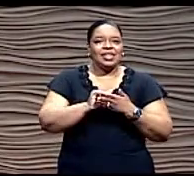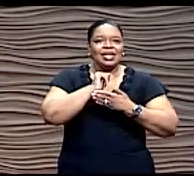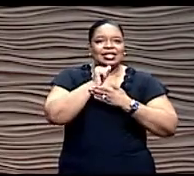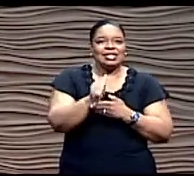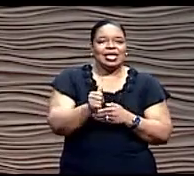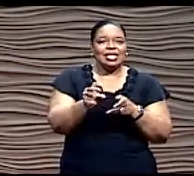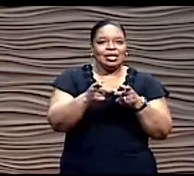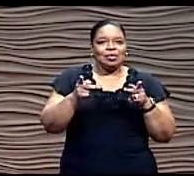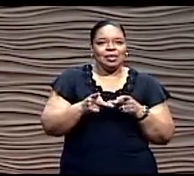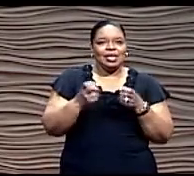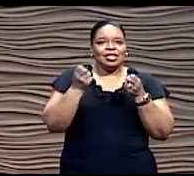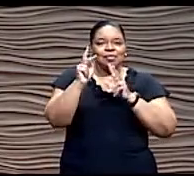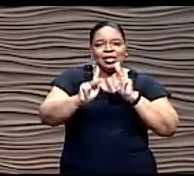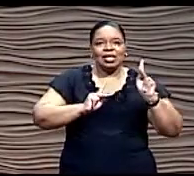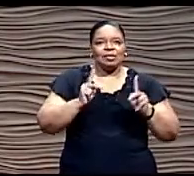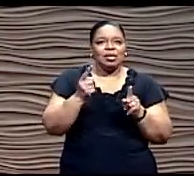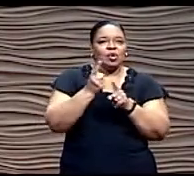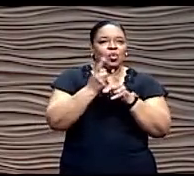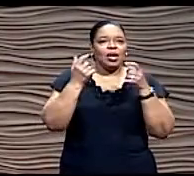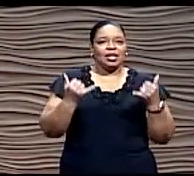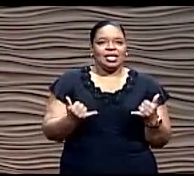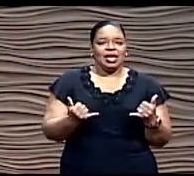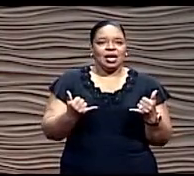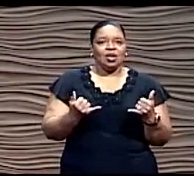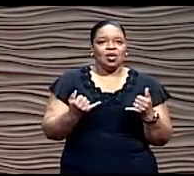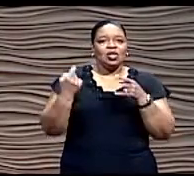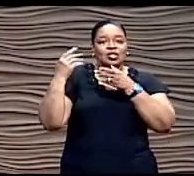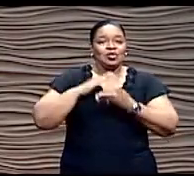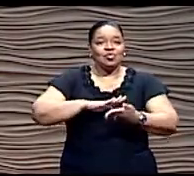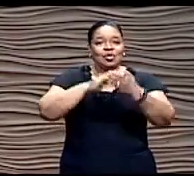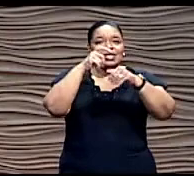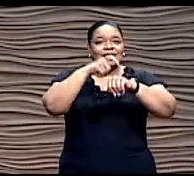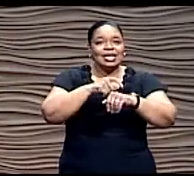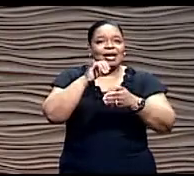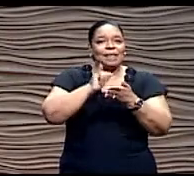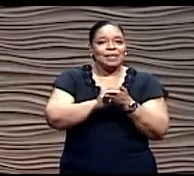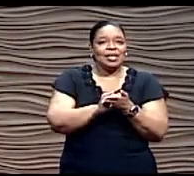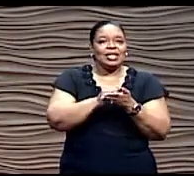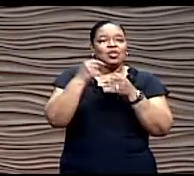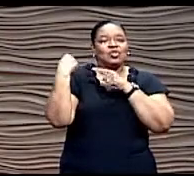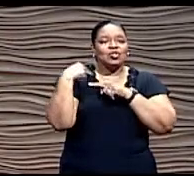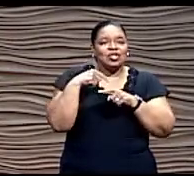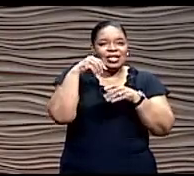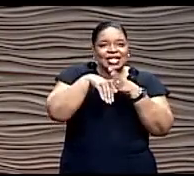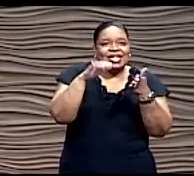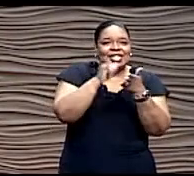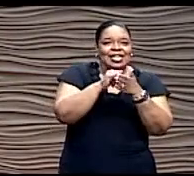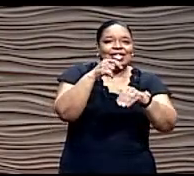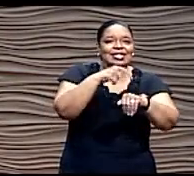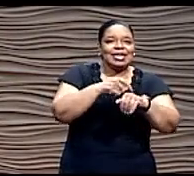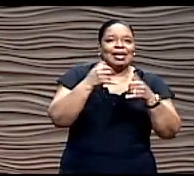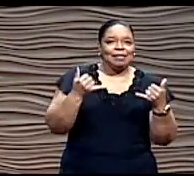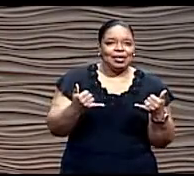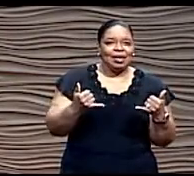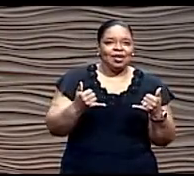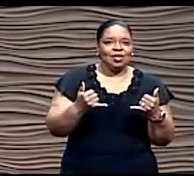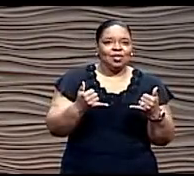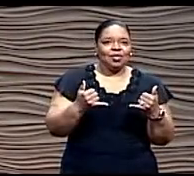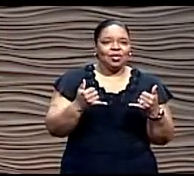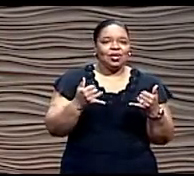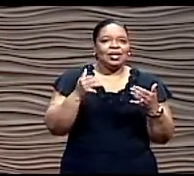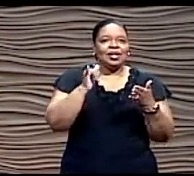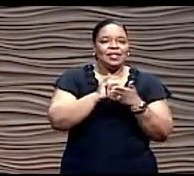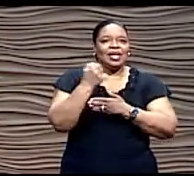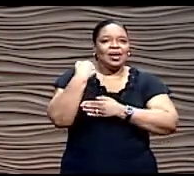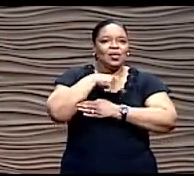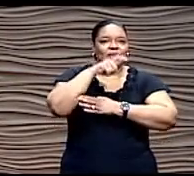many people are right now at this present moment, that they're at that very moment in which